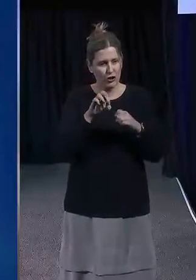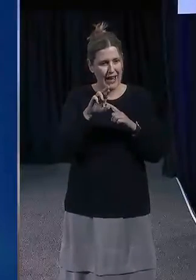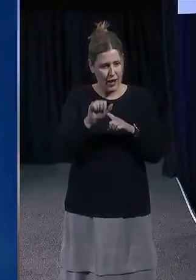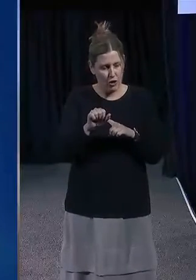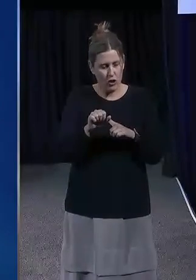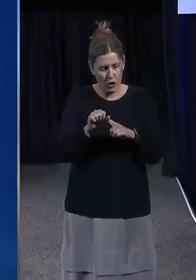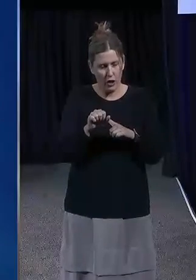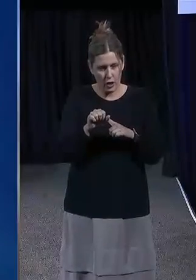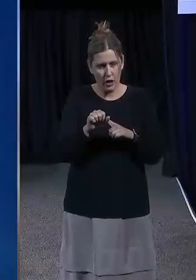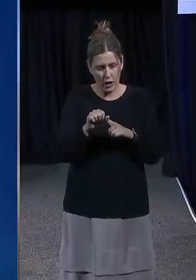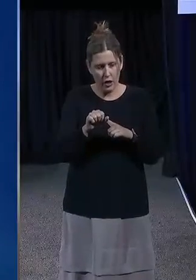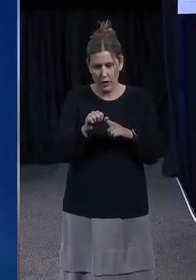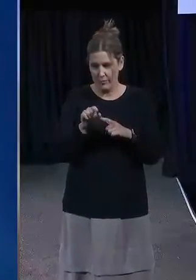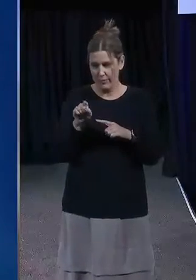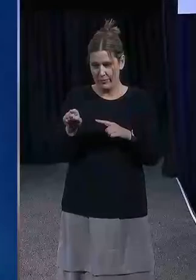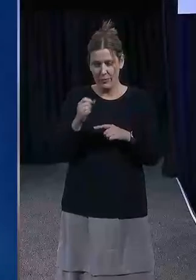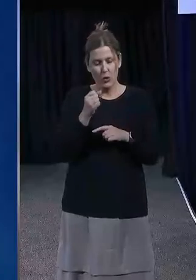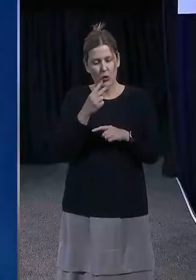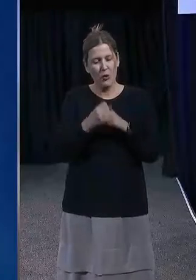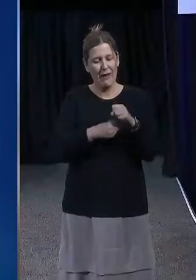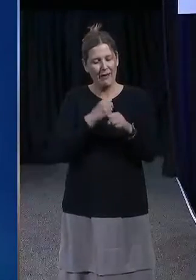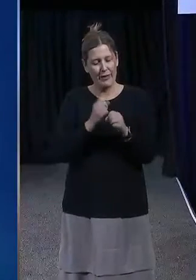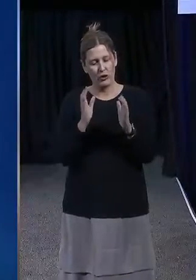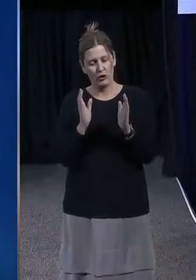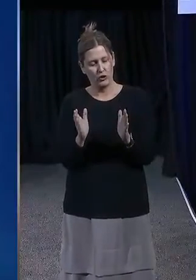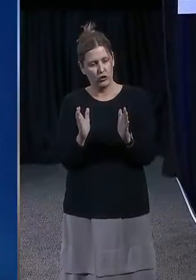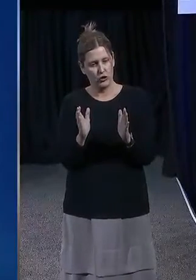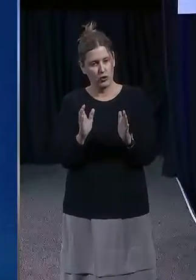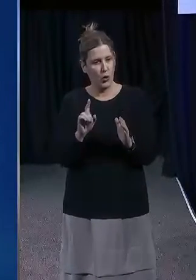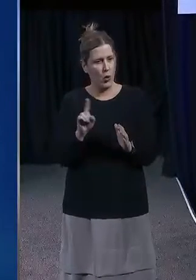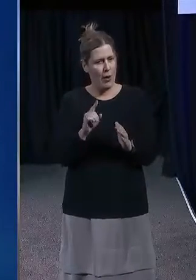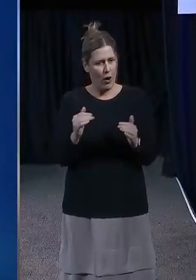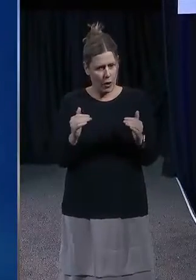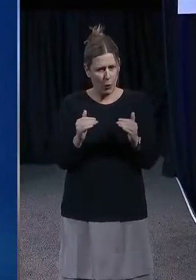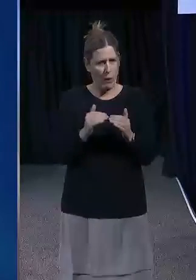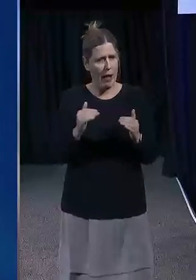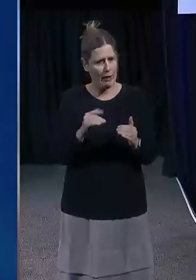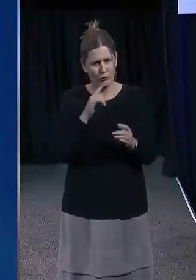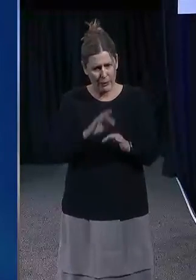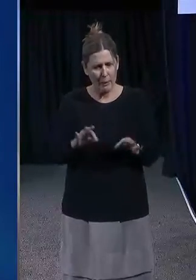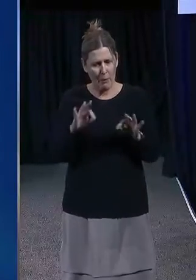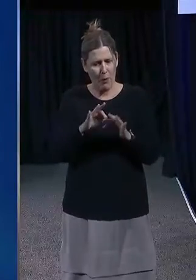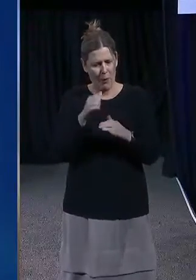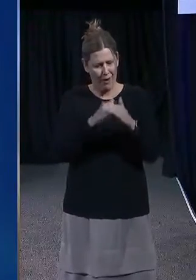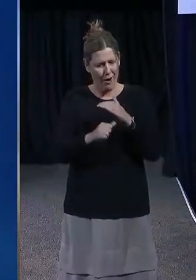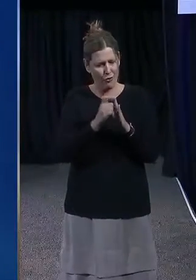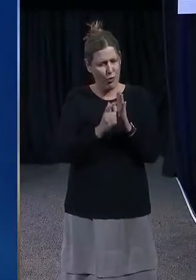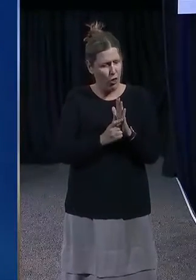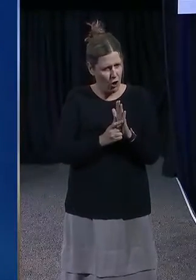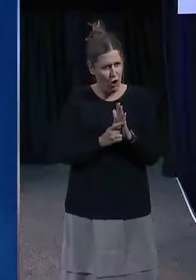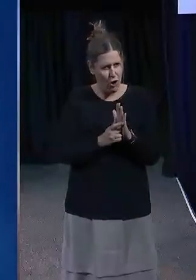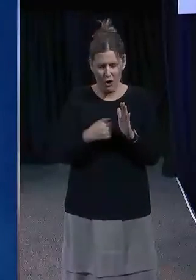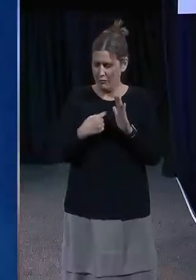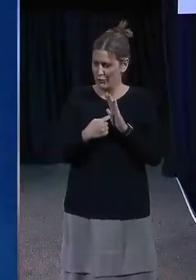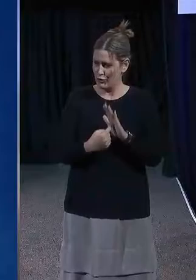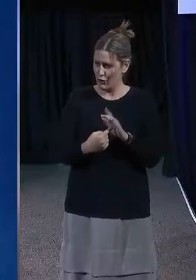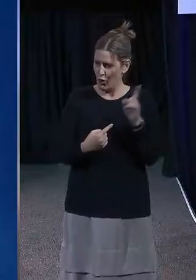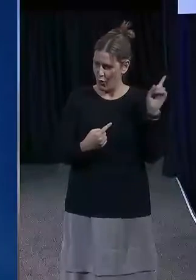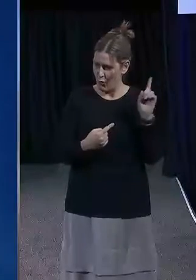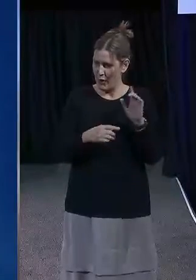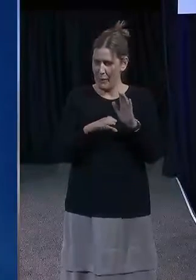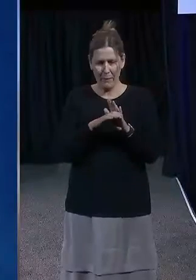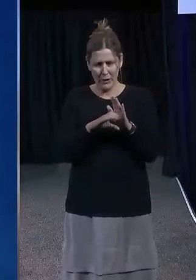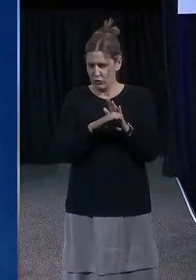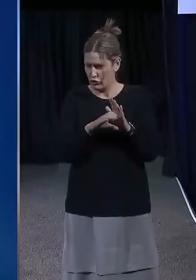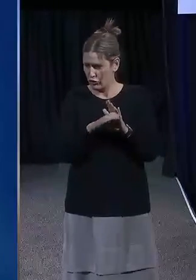amendments. Now, the Reconstruction Era was a 12-year period where equality really meant something under the law, right? I'm showing here